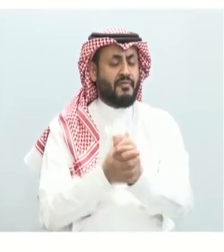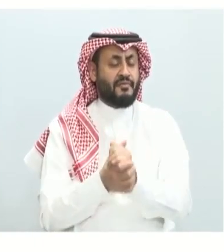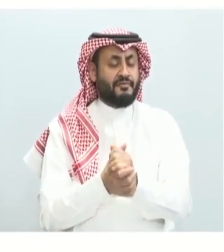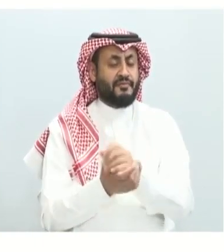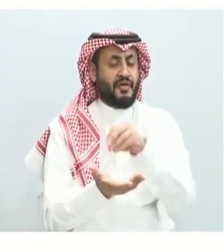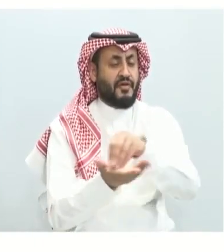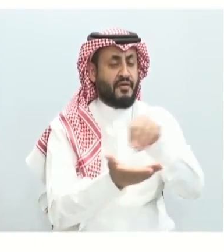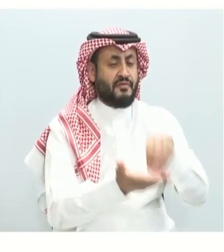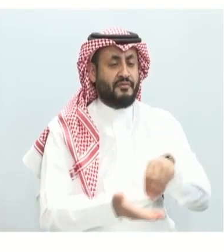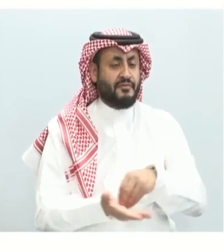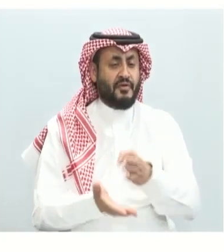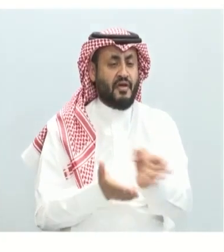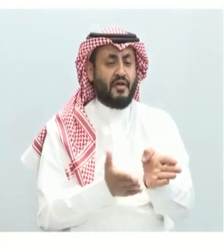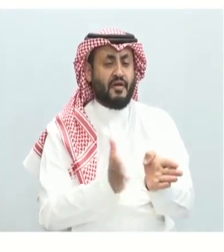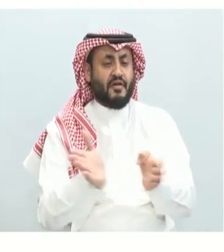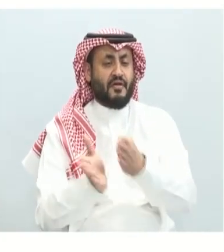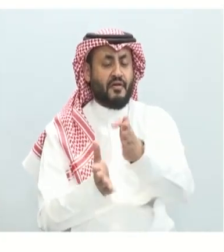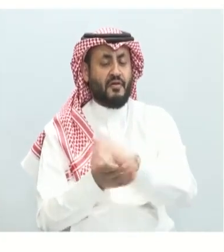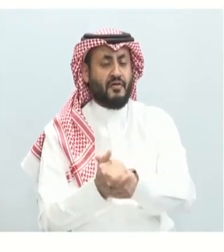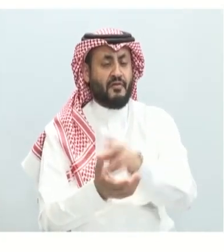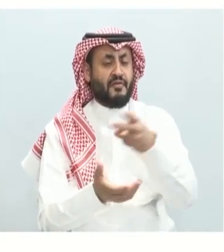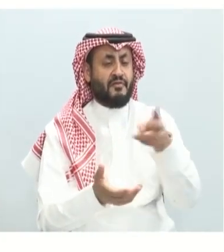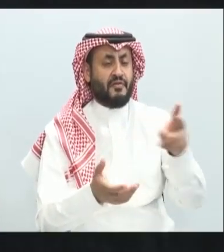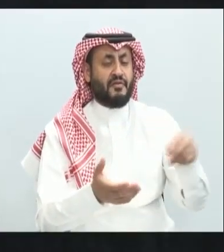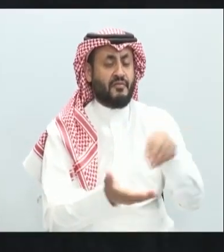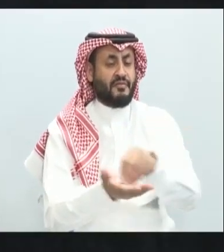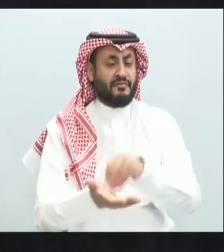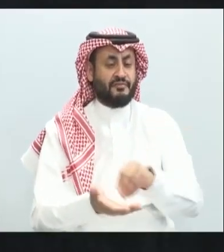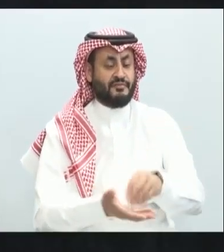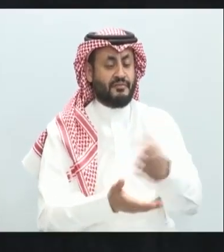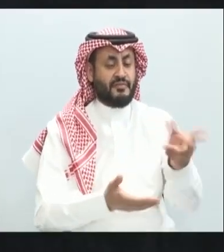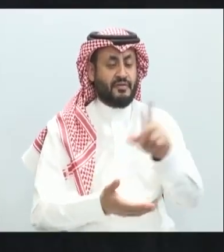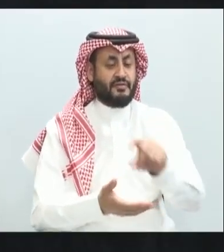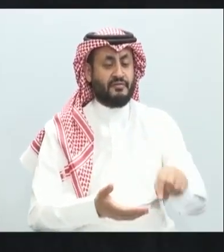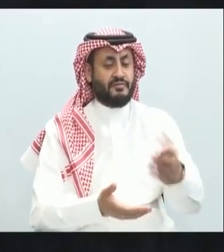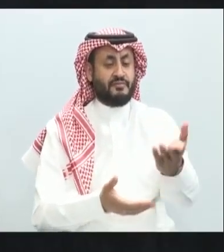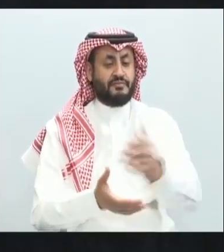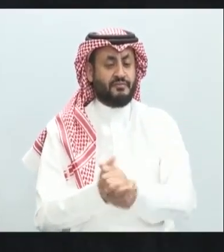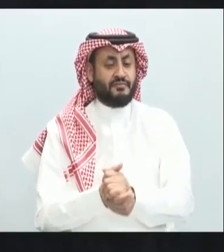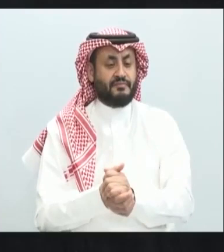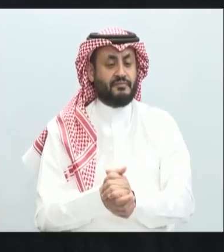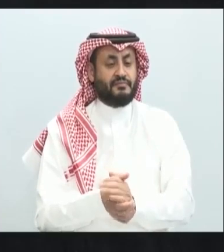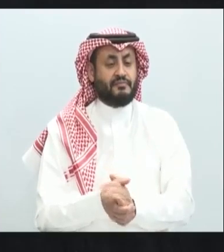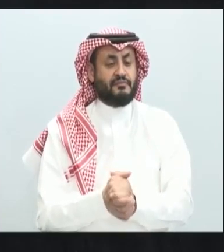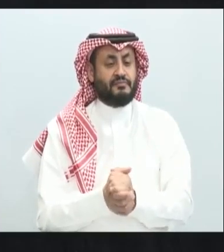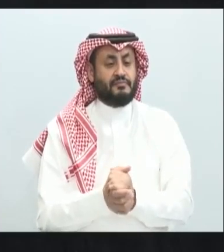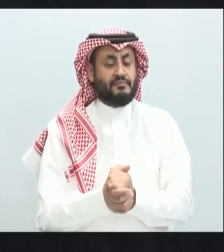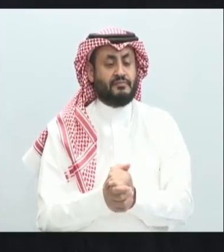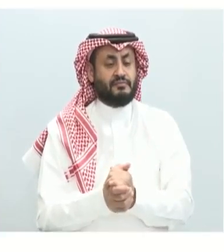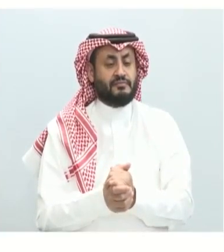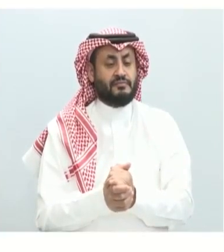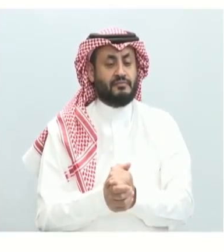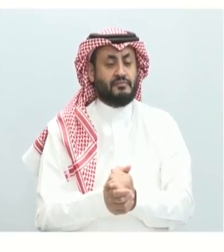you are giving directions to different places. And these words or these phrases are,